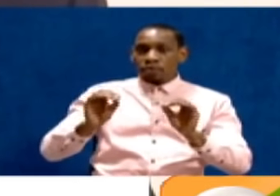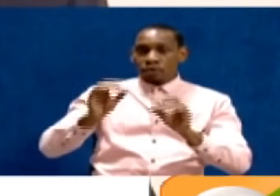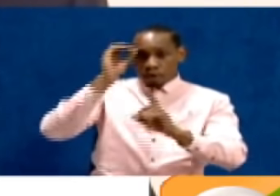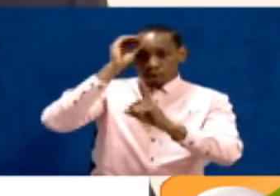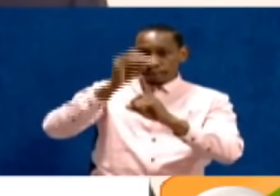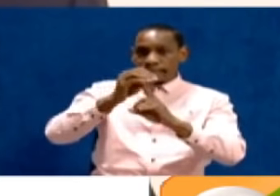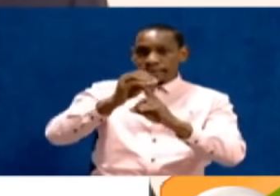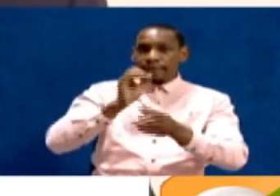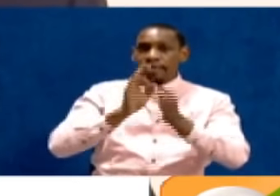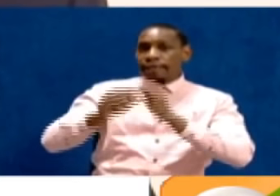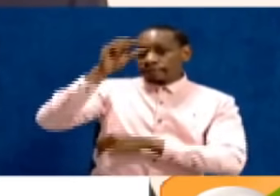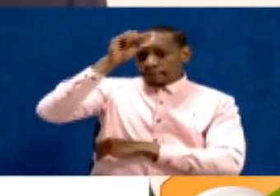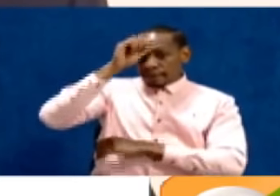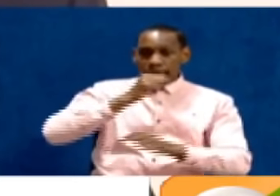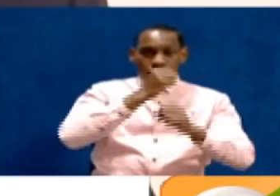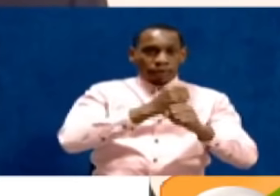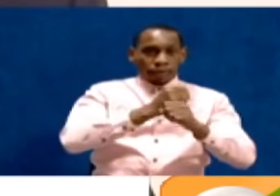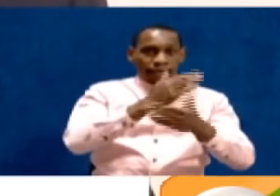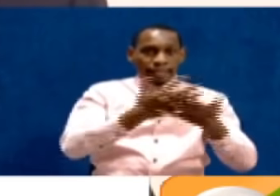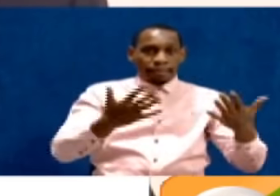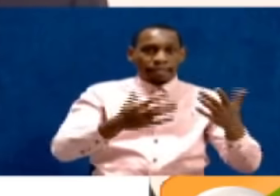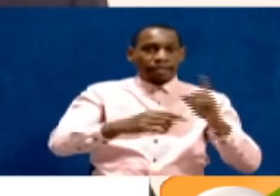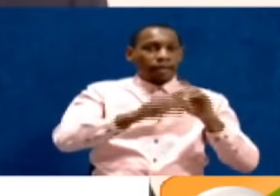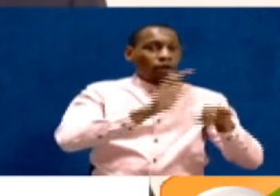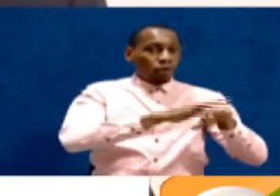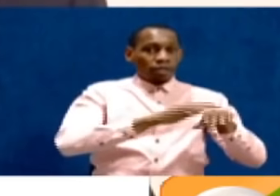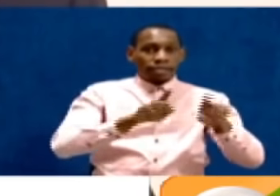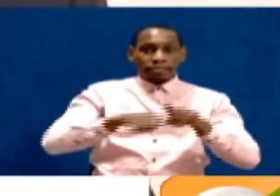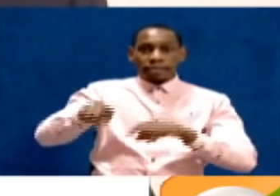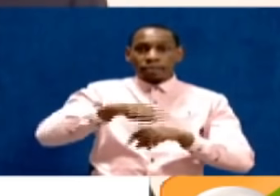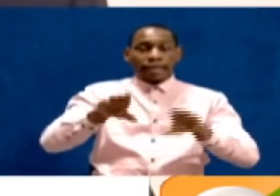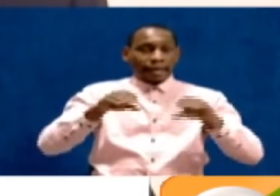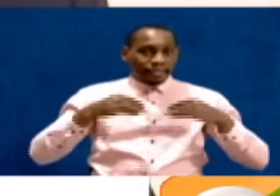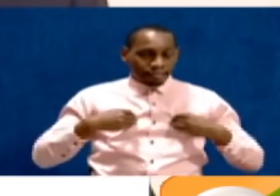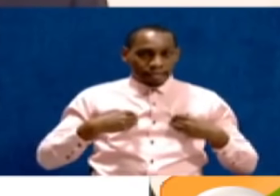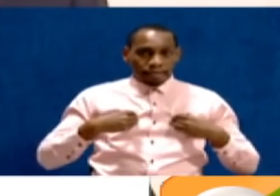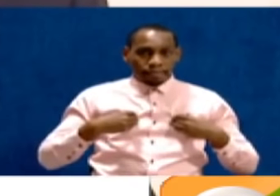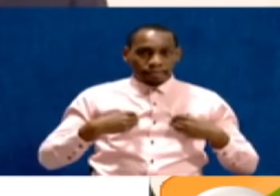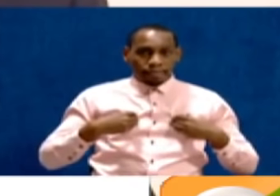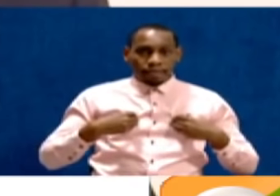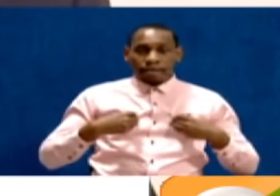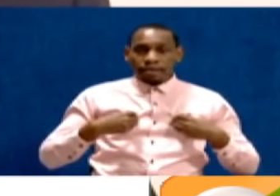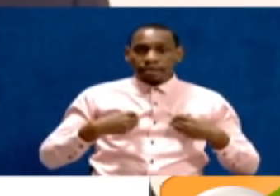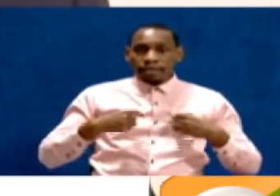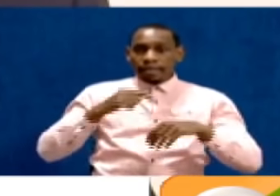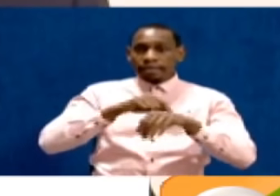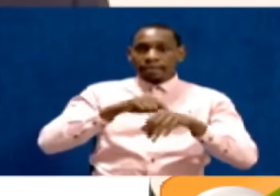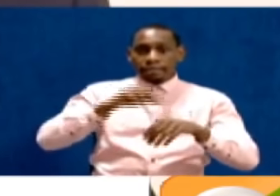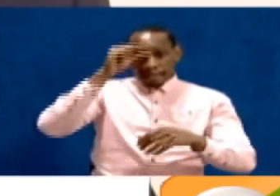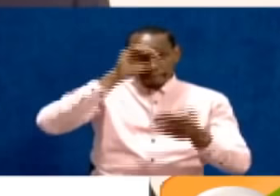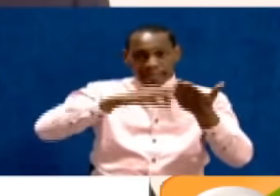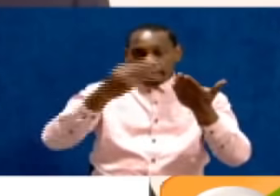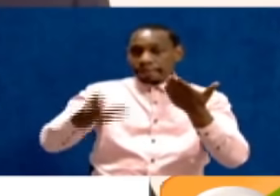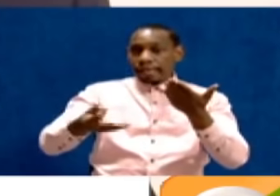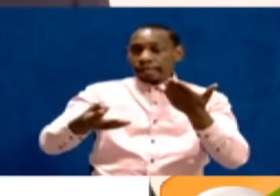objective. If the government is doing something that is positive, let us acknowledge it. And where they're failing